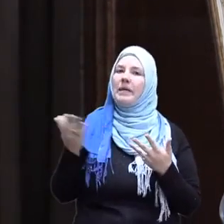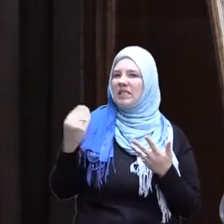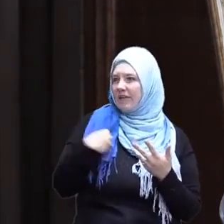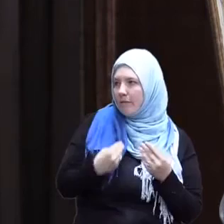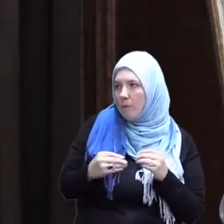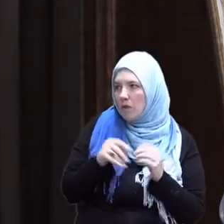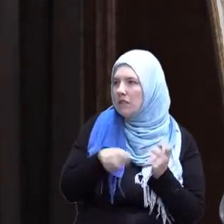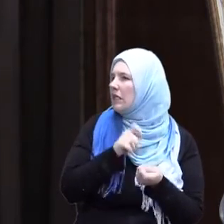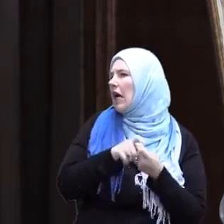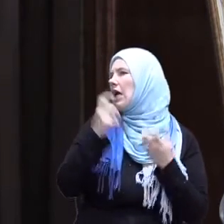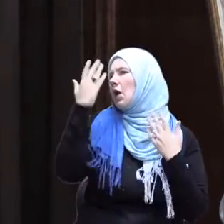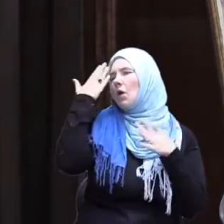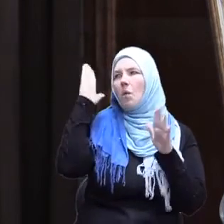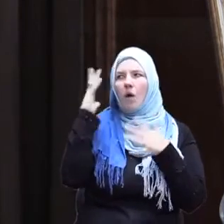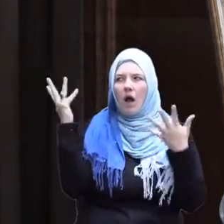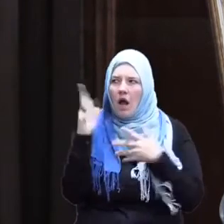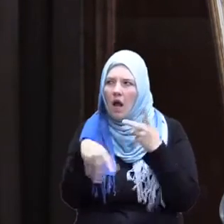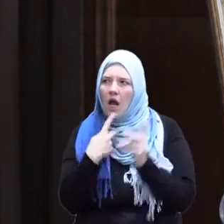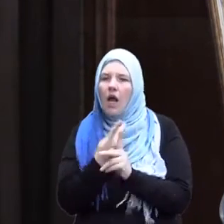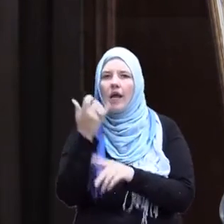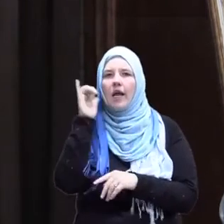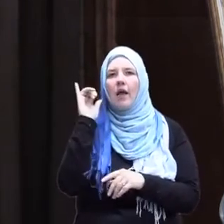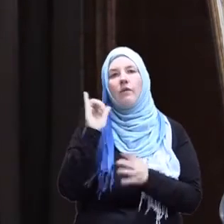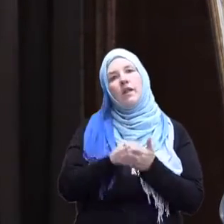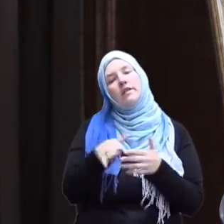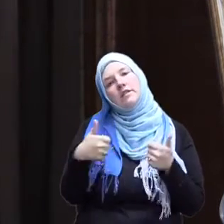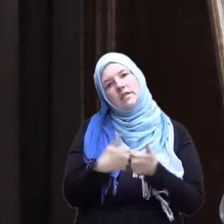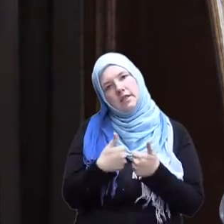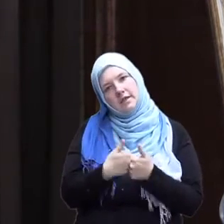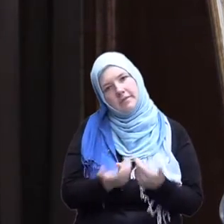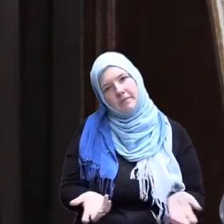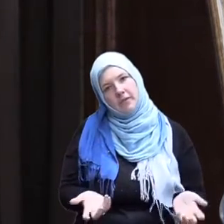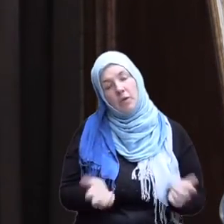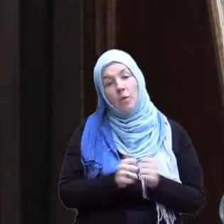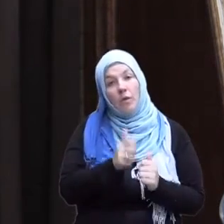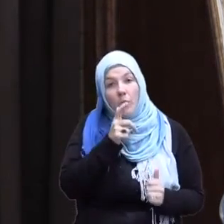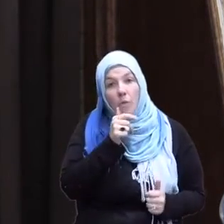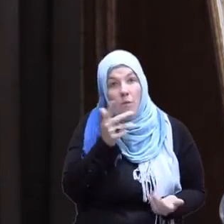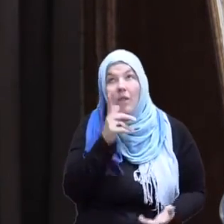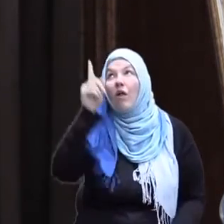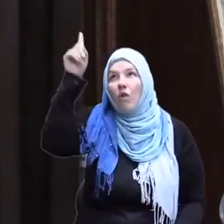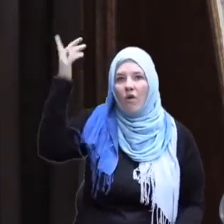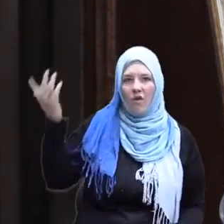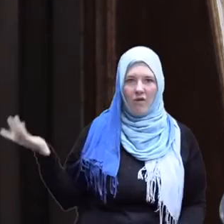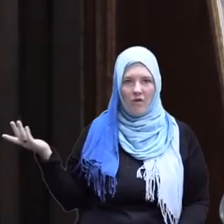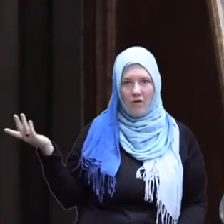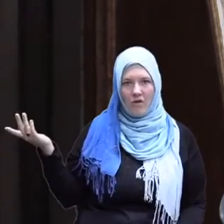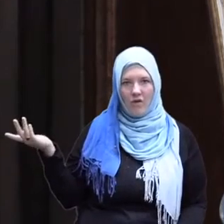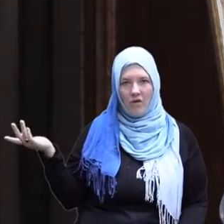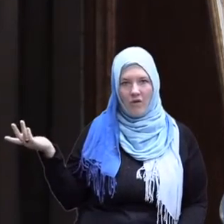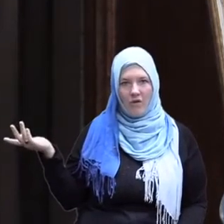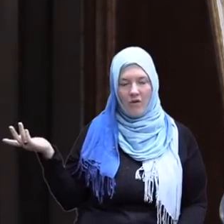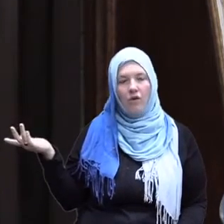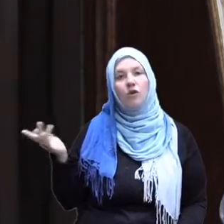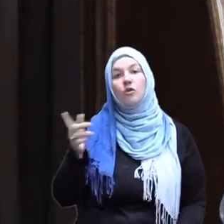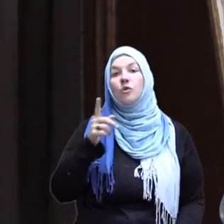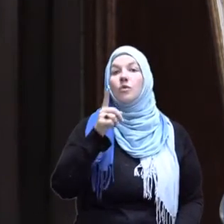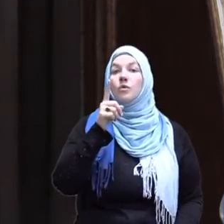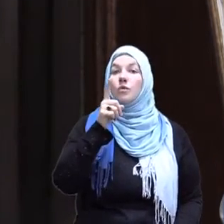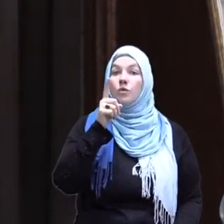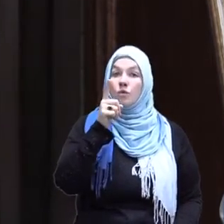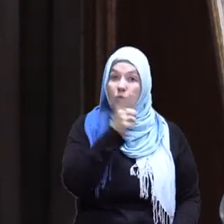don't know what cow. All of these are games. With whom? With Allah. So do you people, do